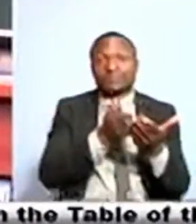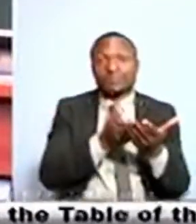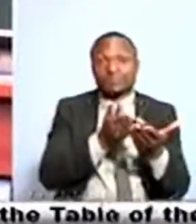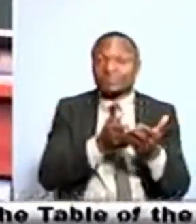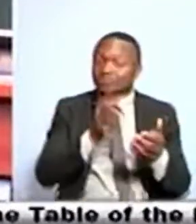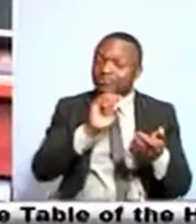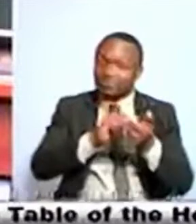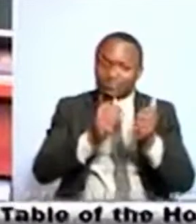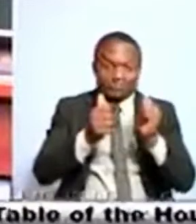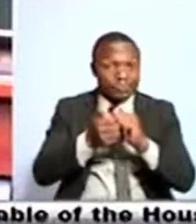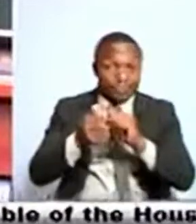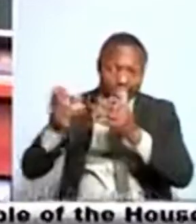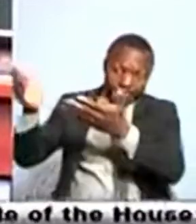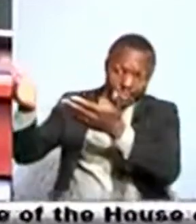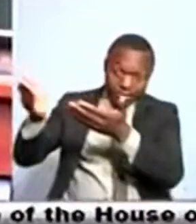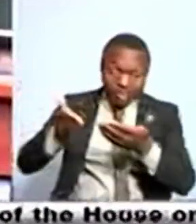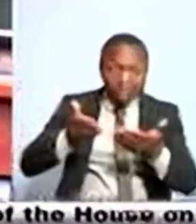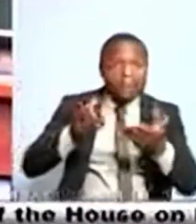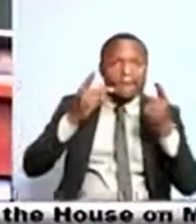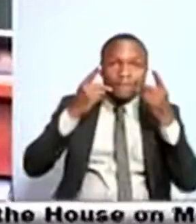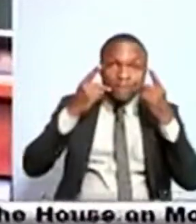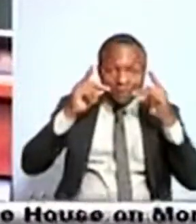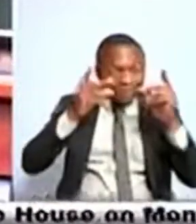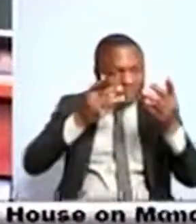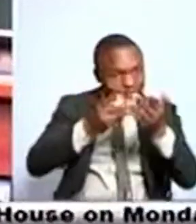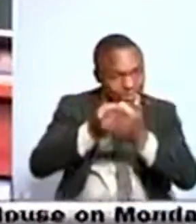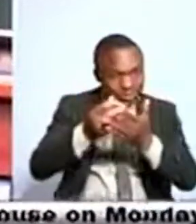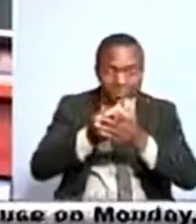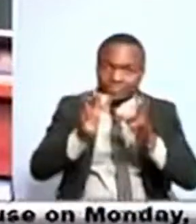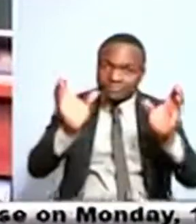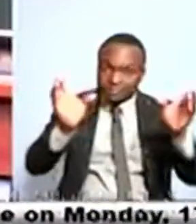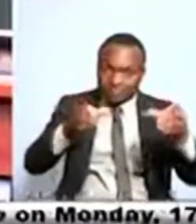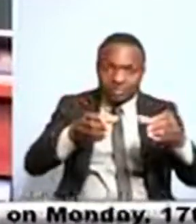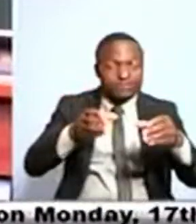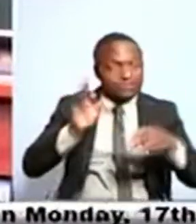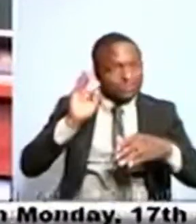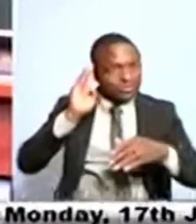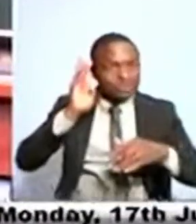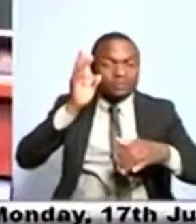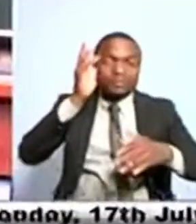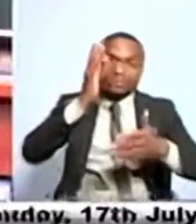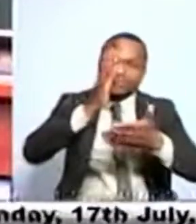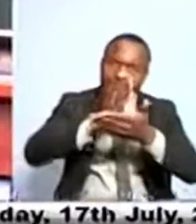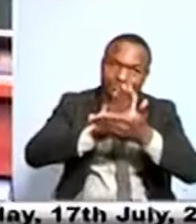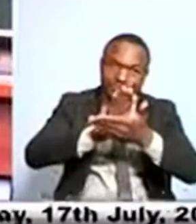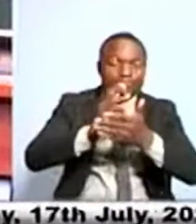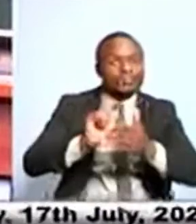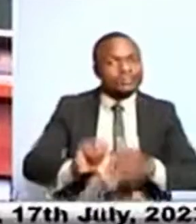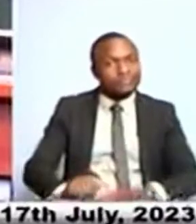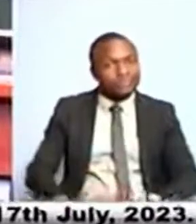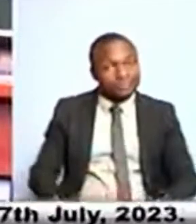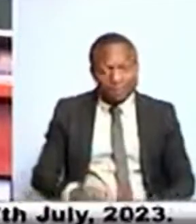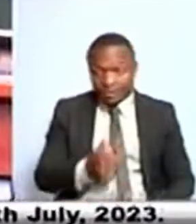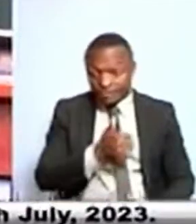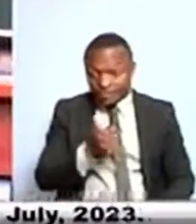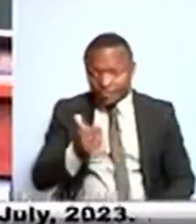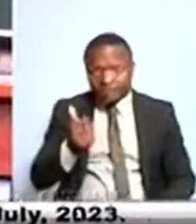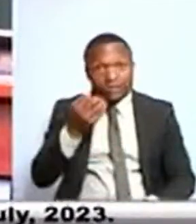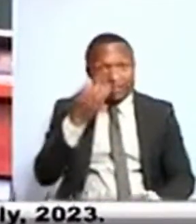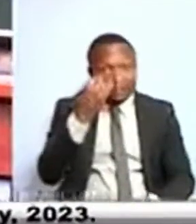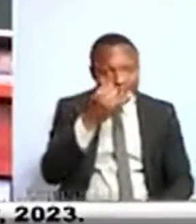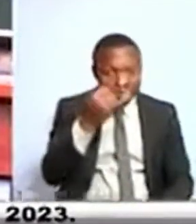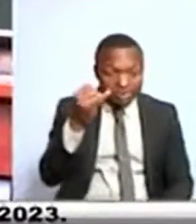problem that has been raised by the Public Accounts Committee will be a thing of the past. The other matter, Madam